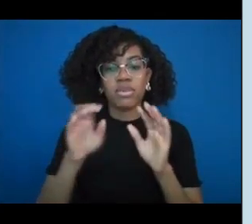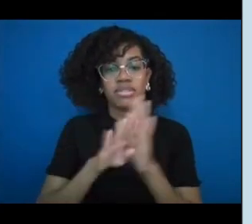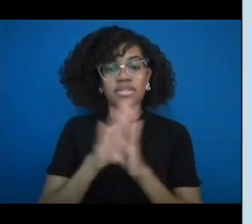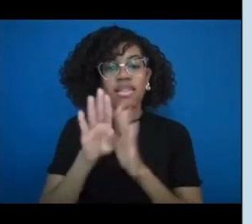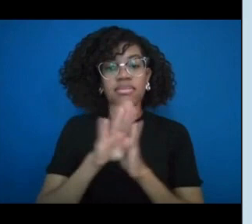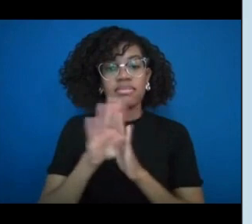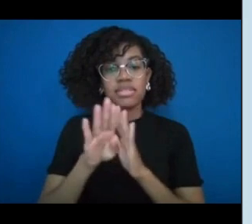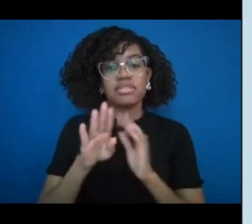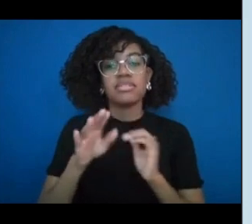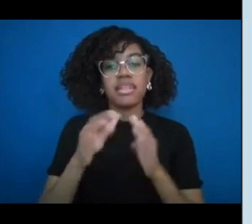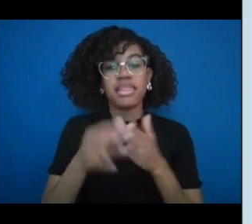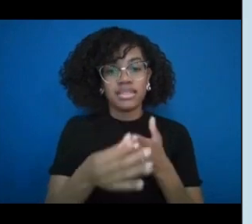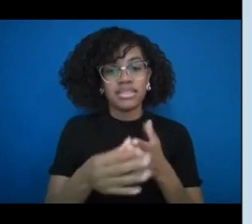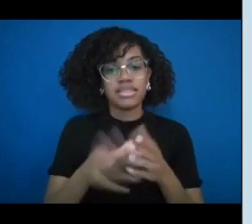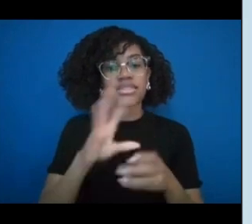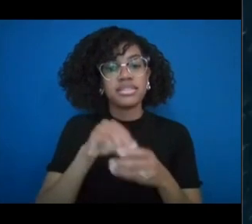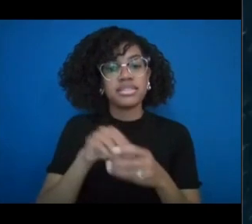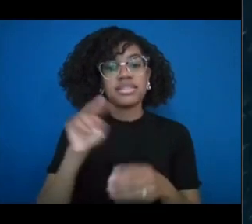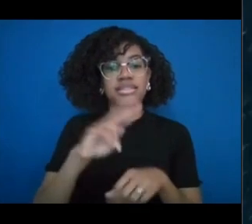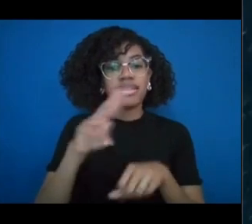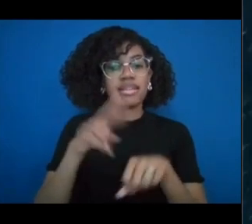which sits within